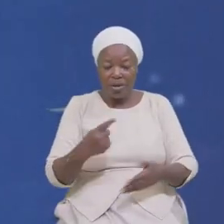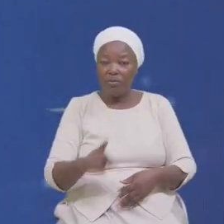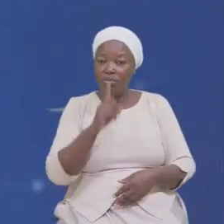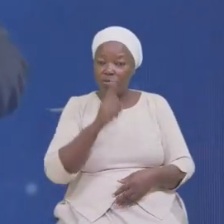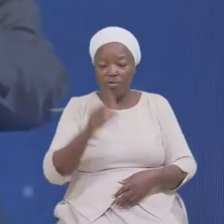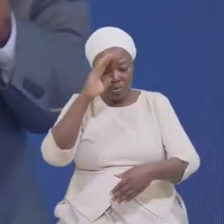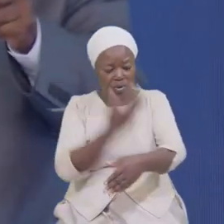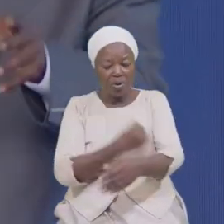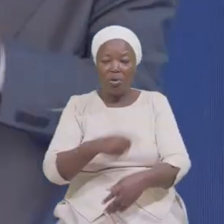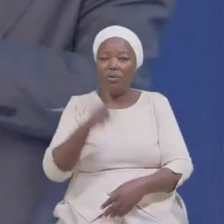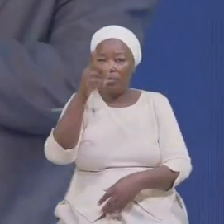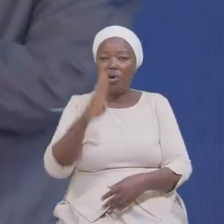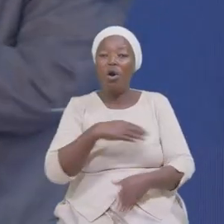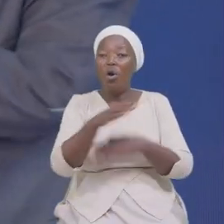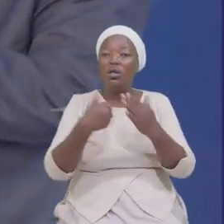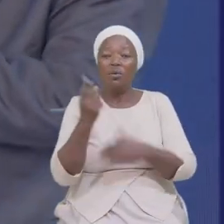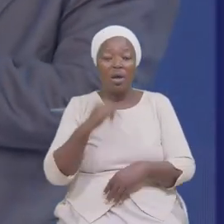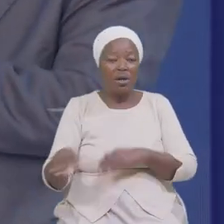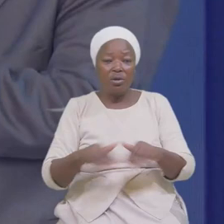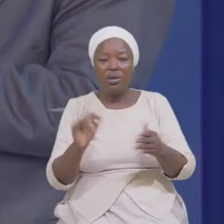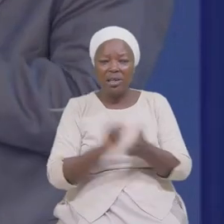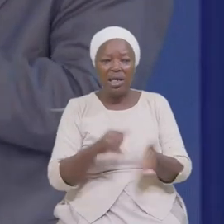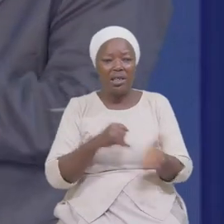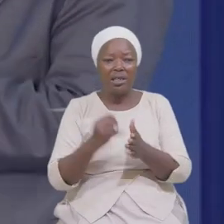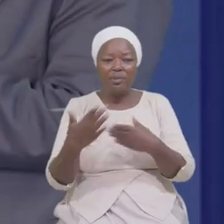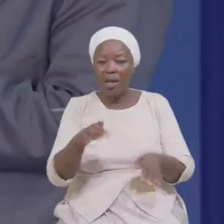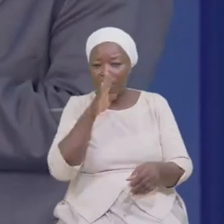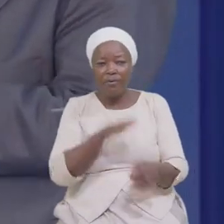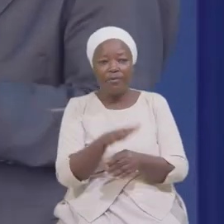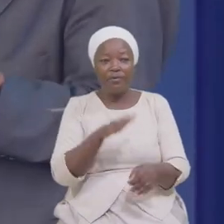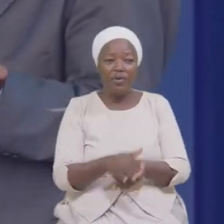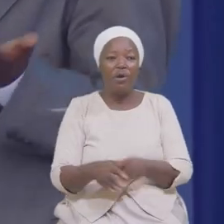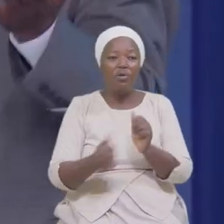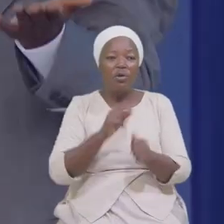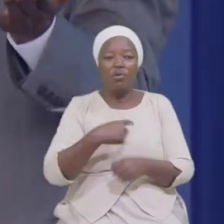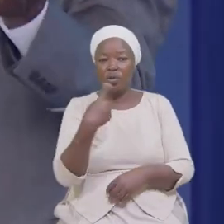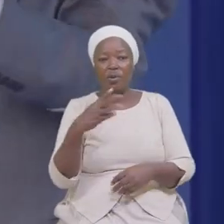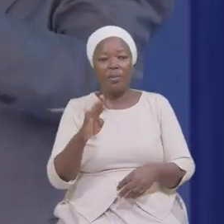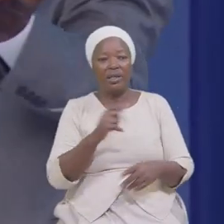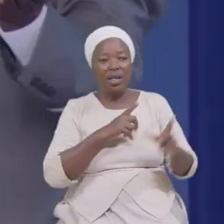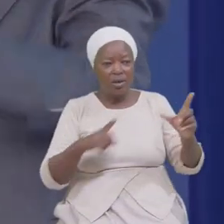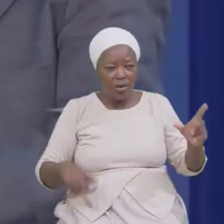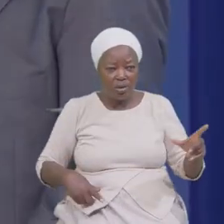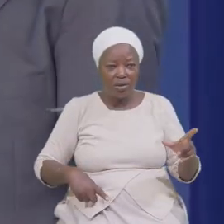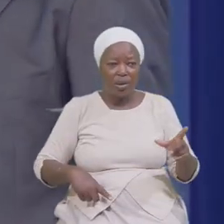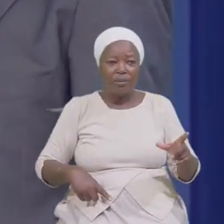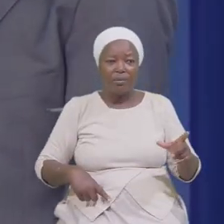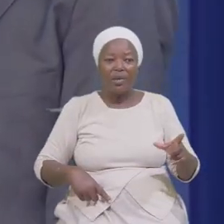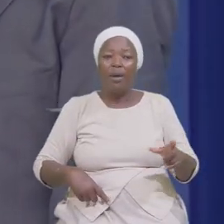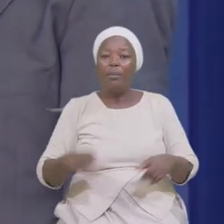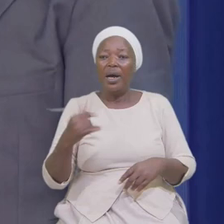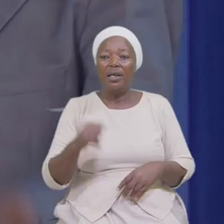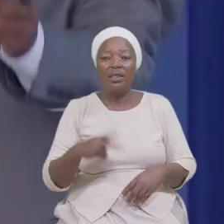done that it might be fulfilled which was spoken by the Lord, by a